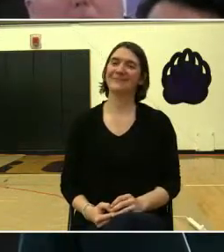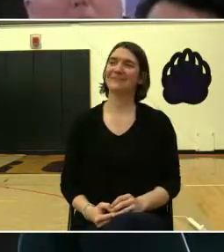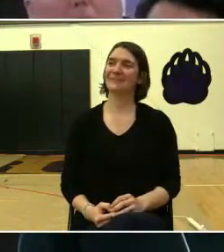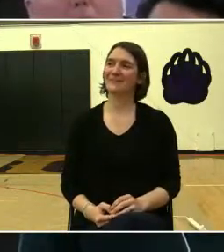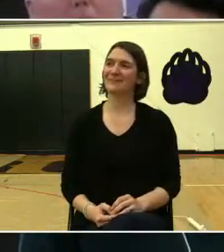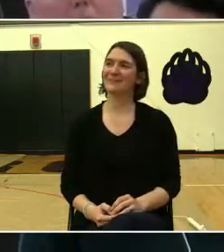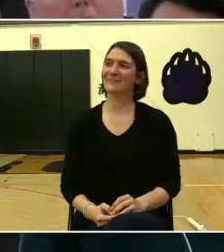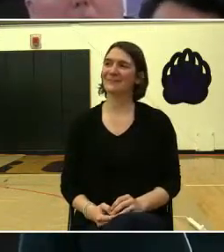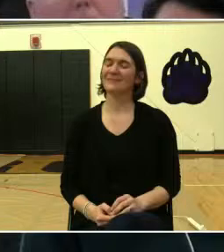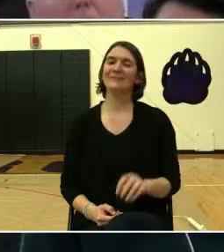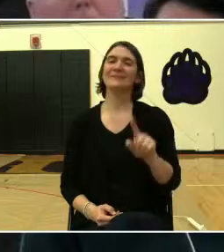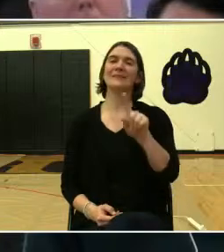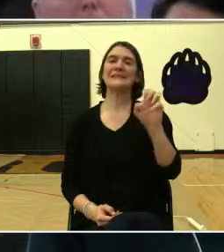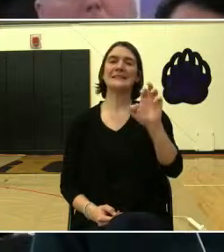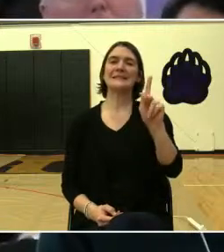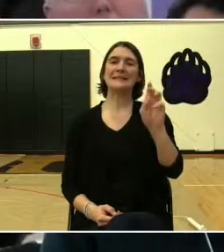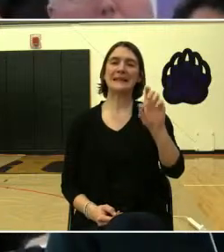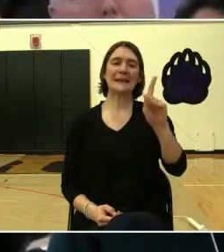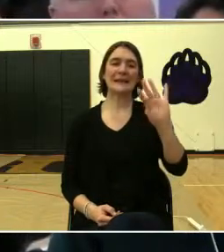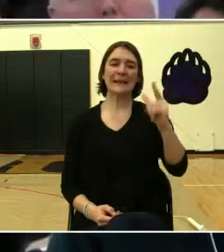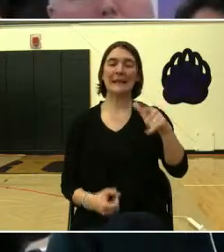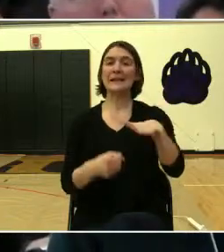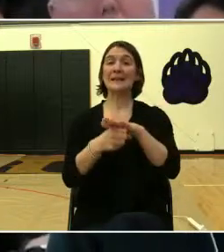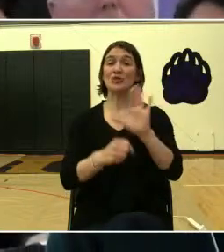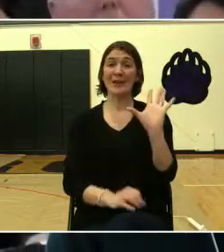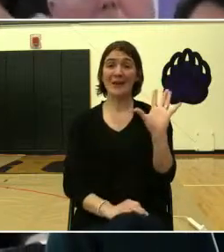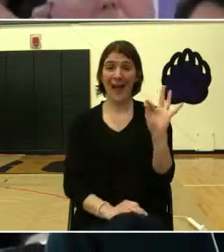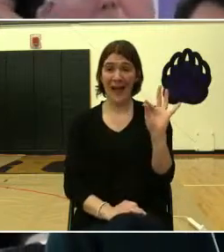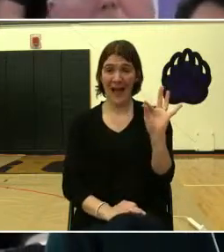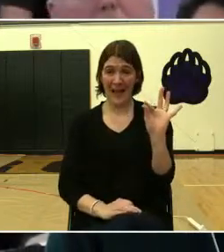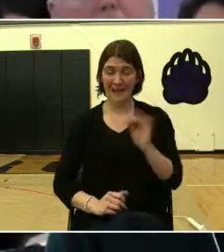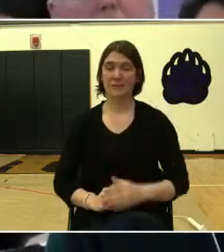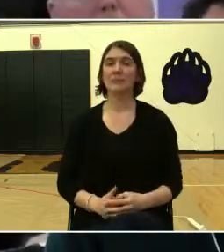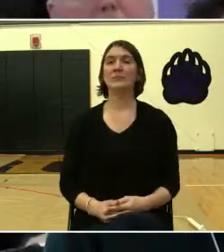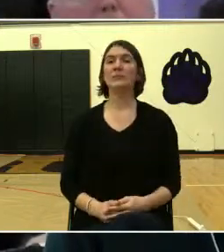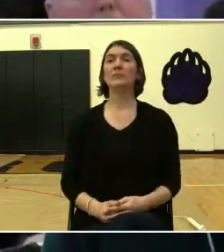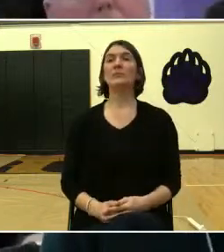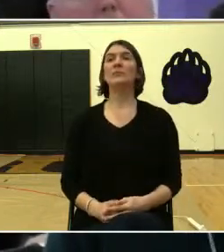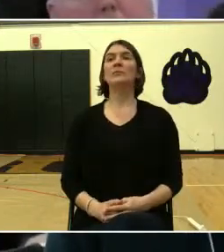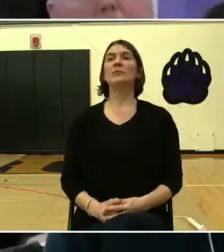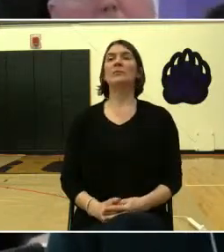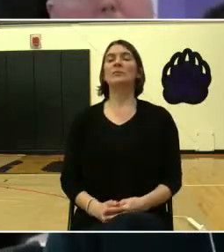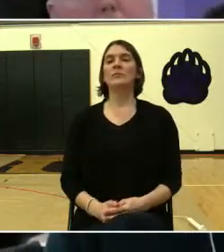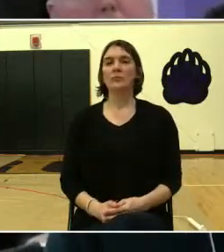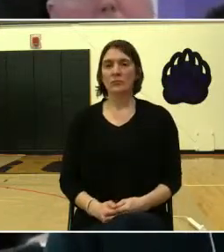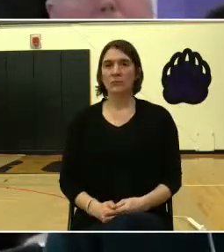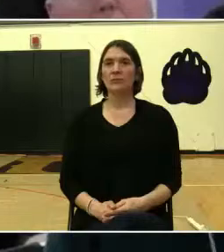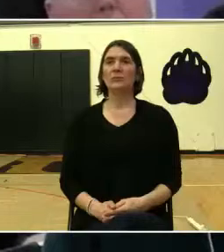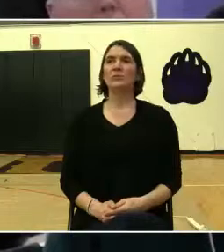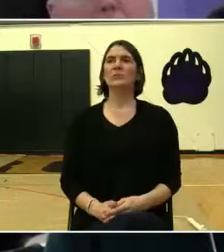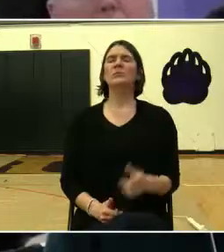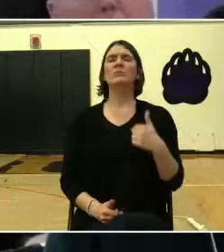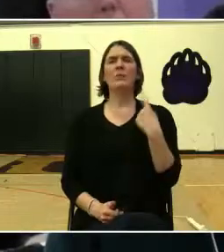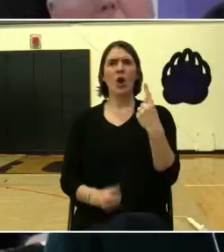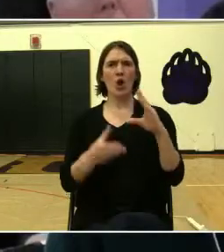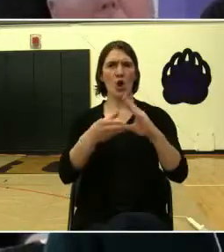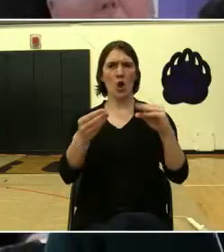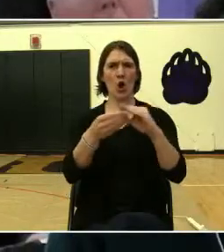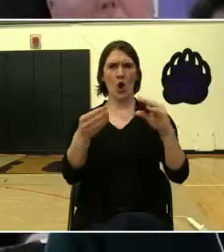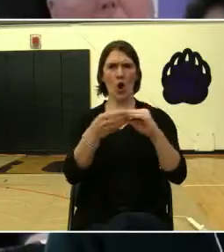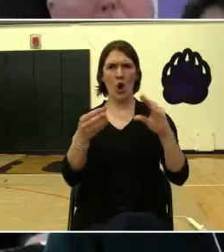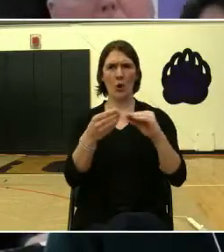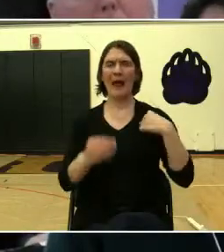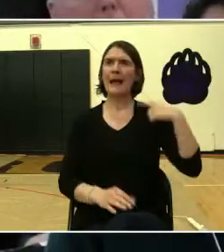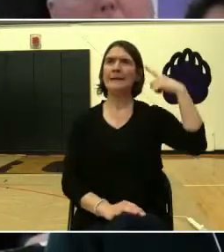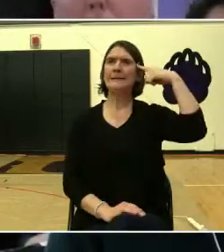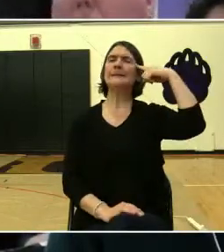you uh Zeke King District 9 um I had a comment that I already